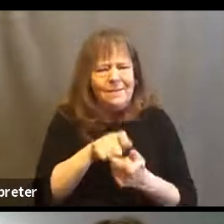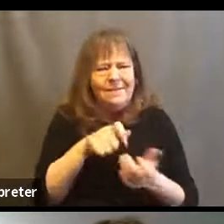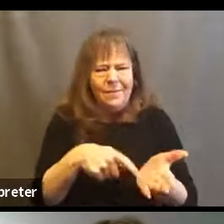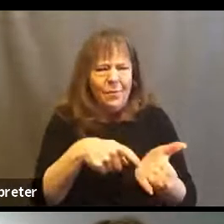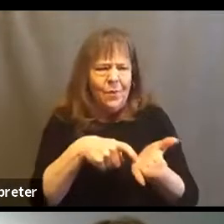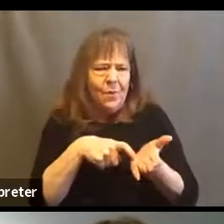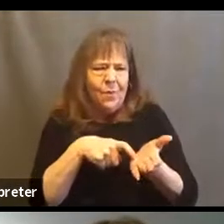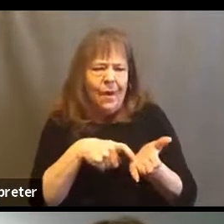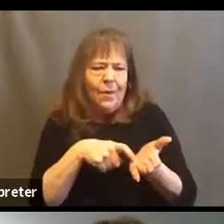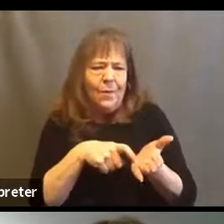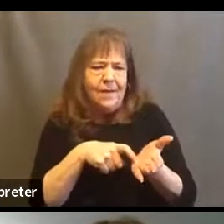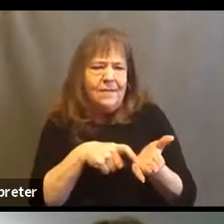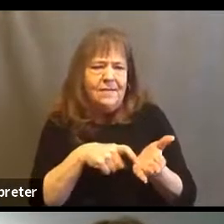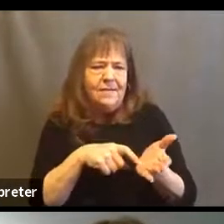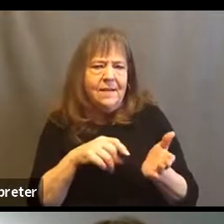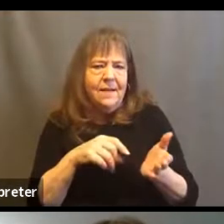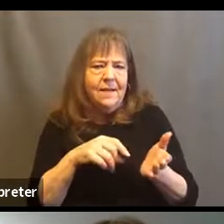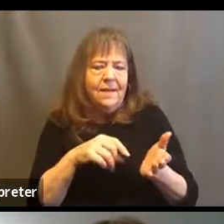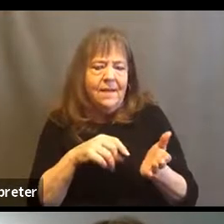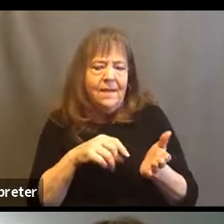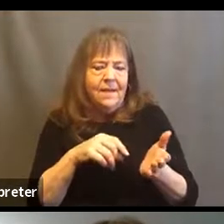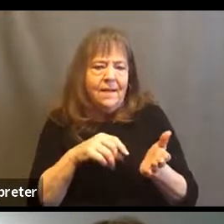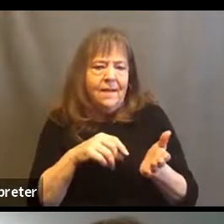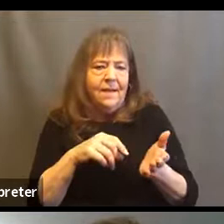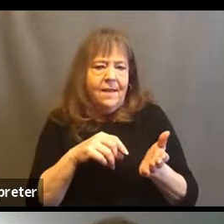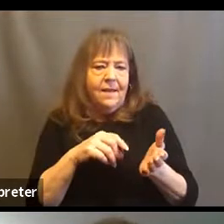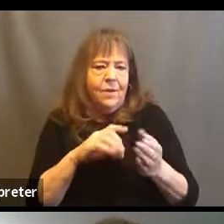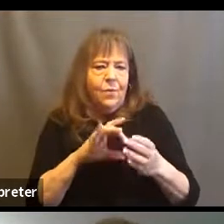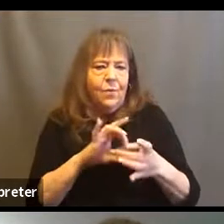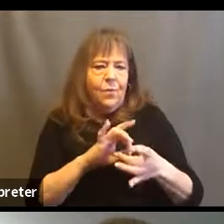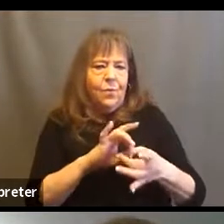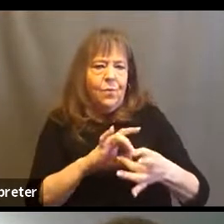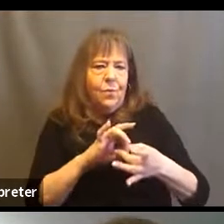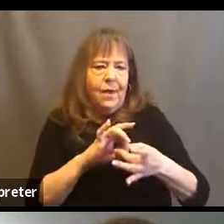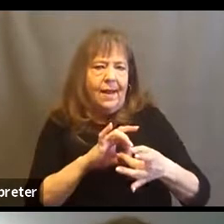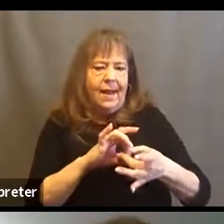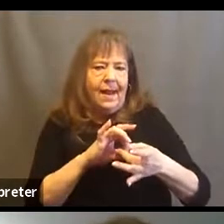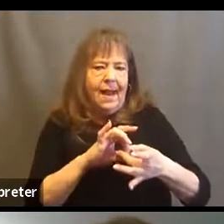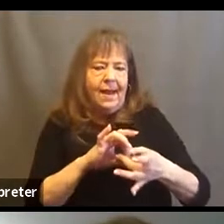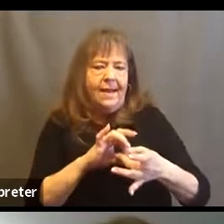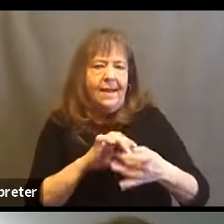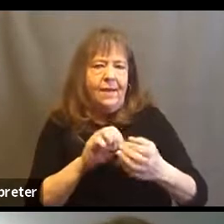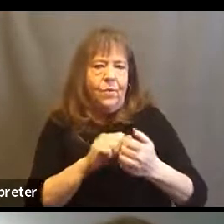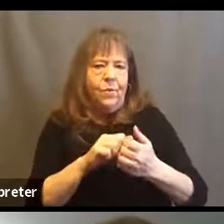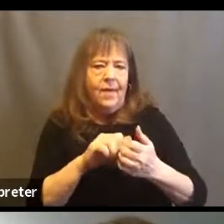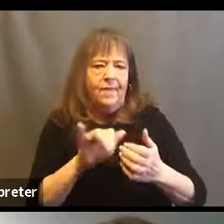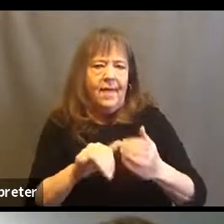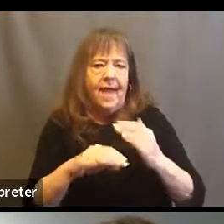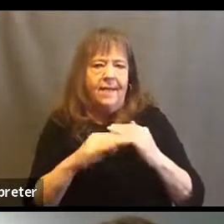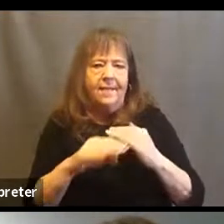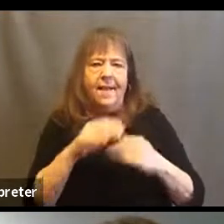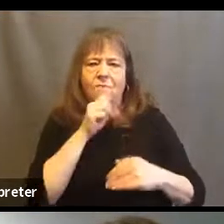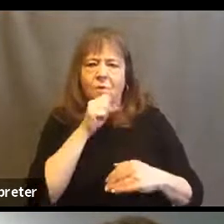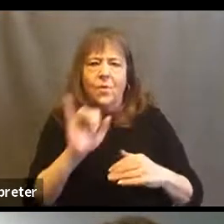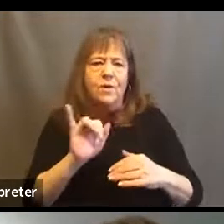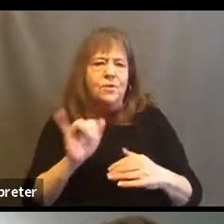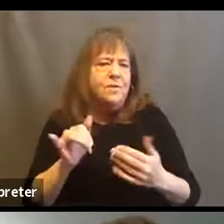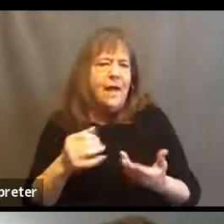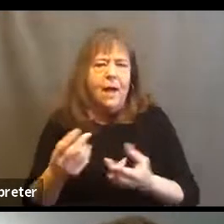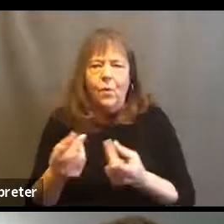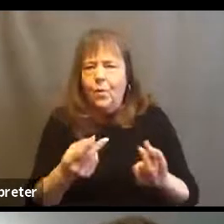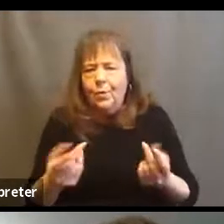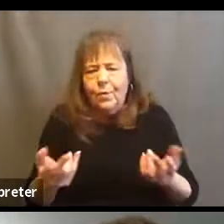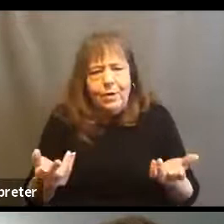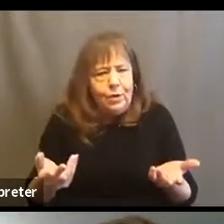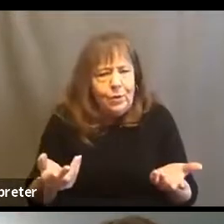go into meeting the requirements for level orange? Like what are we doing? What are